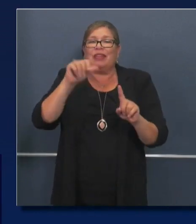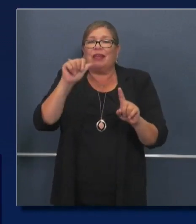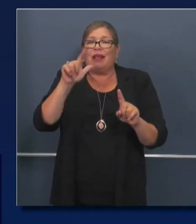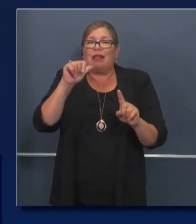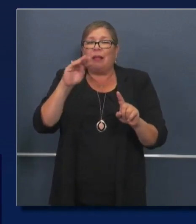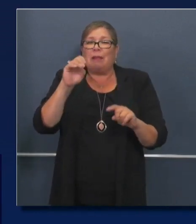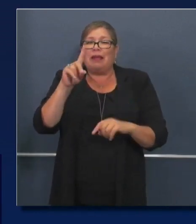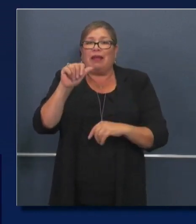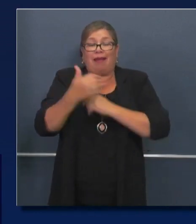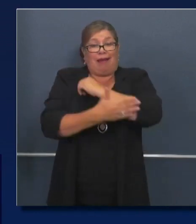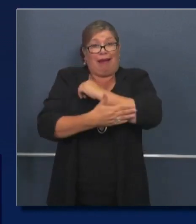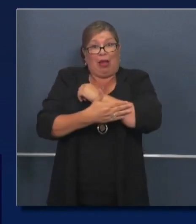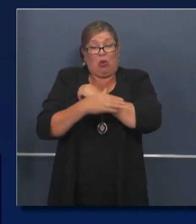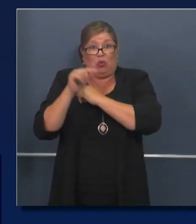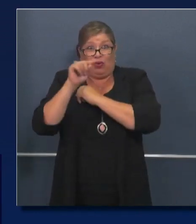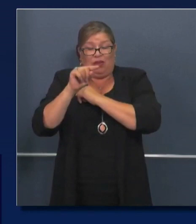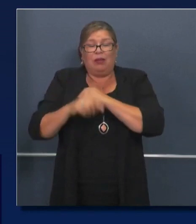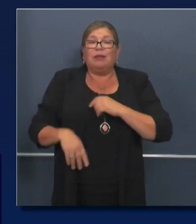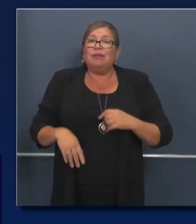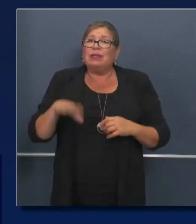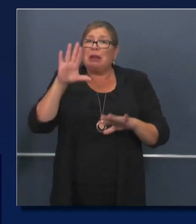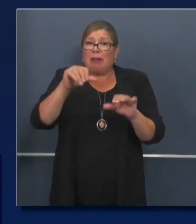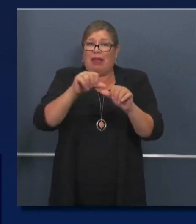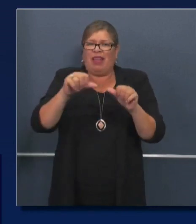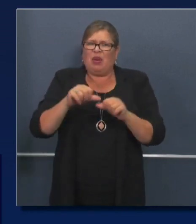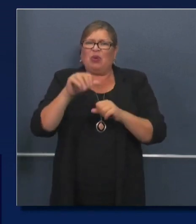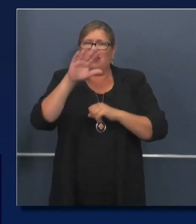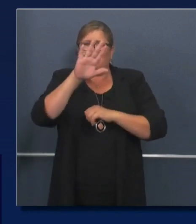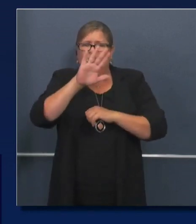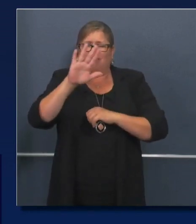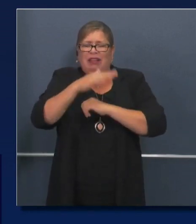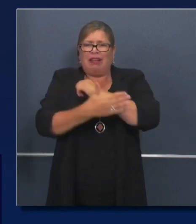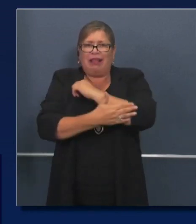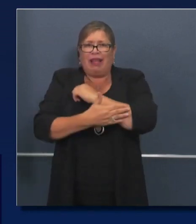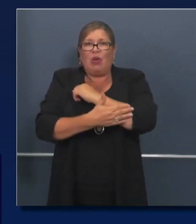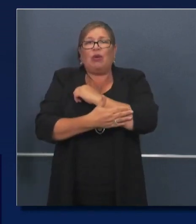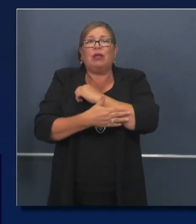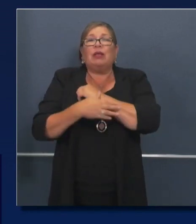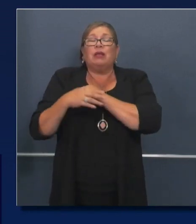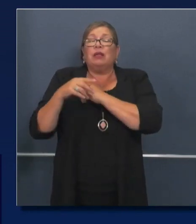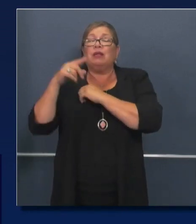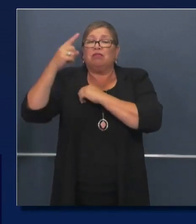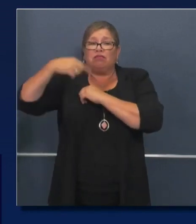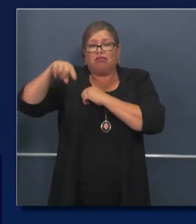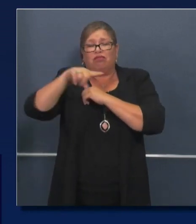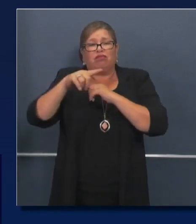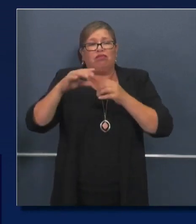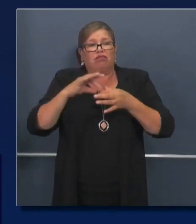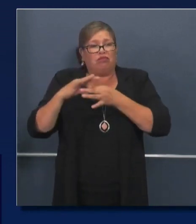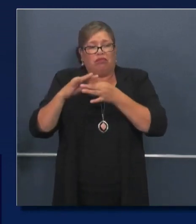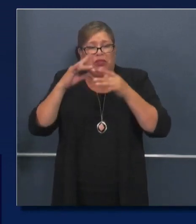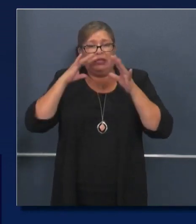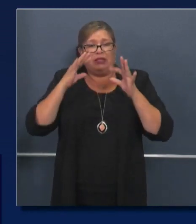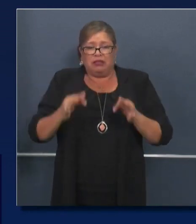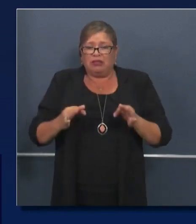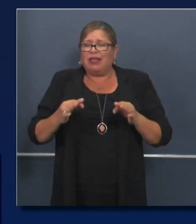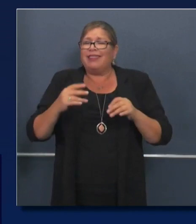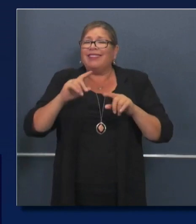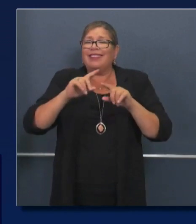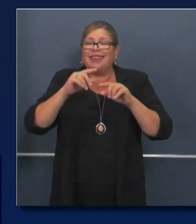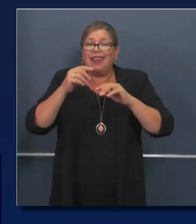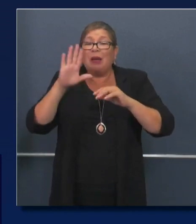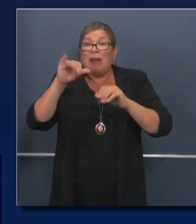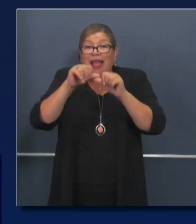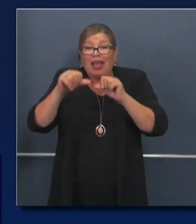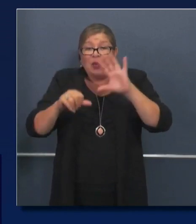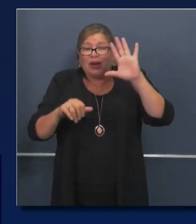one of the Bay Area counties that together those counties have moved forward with their different orders and their